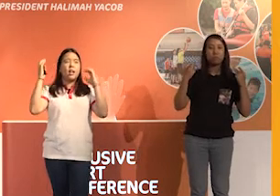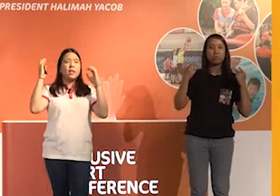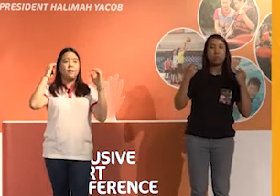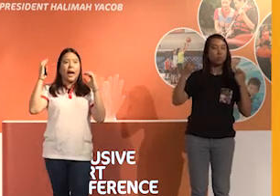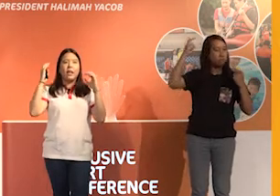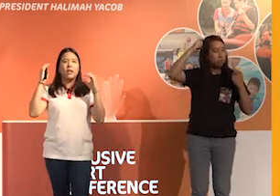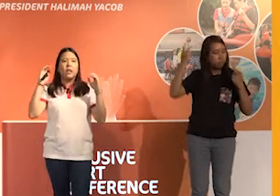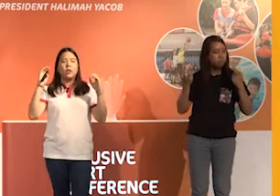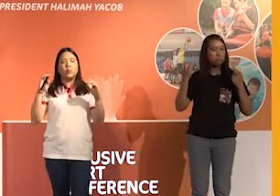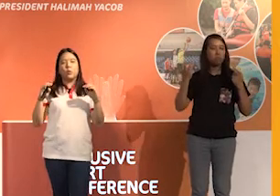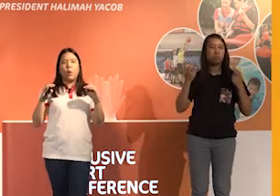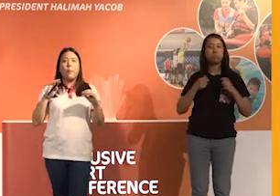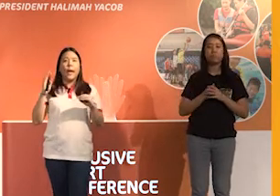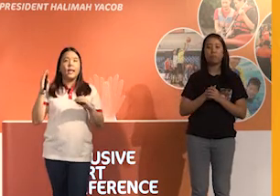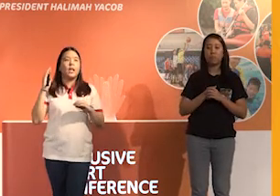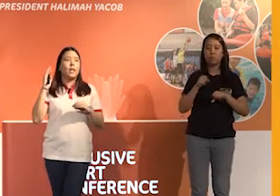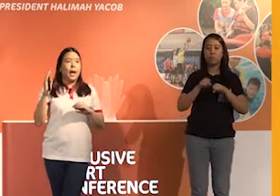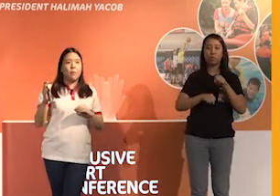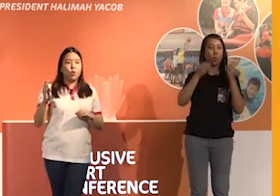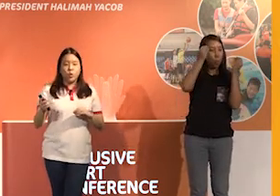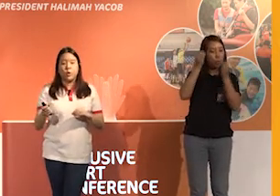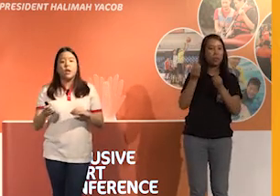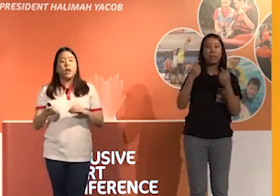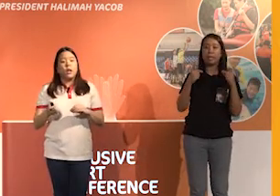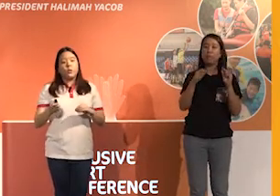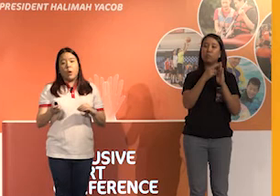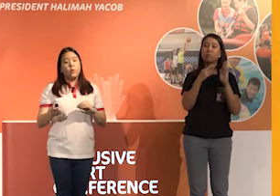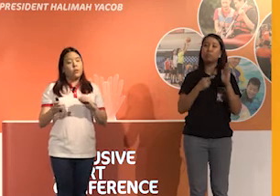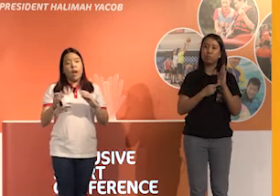and cognitive plan to obey the game rules.